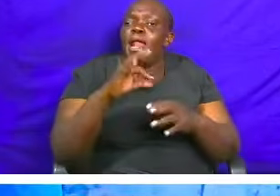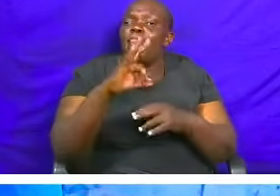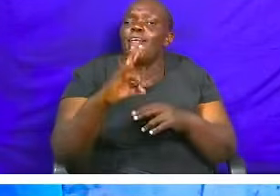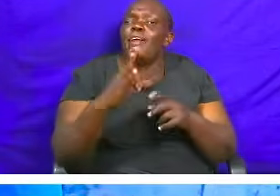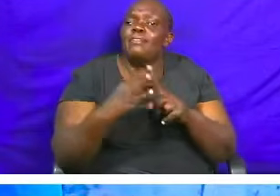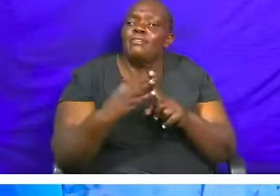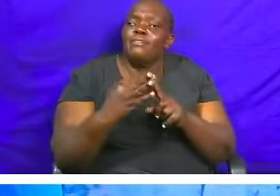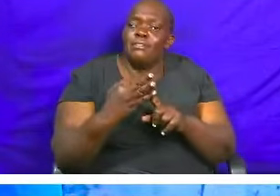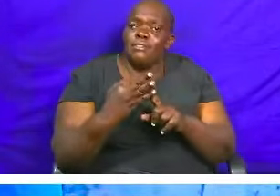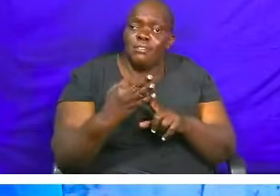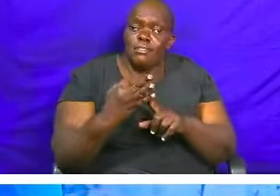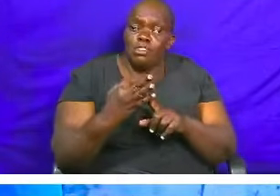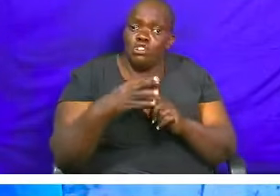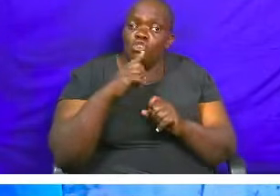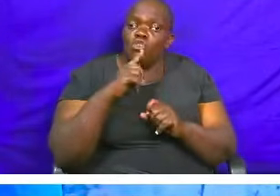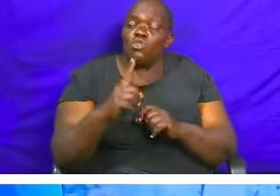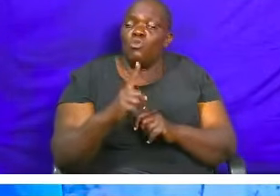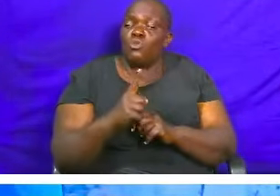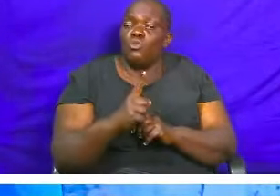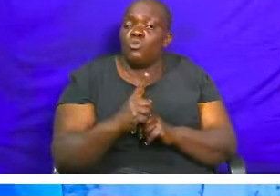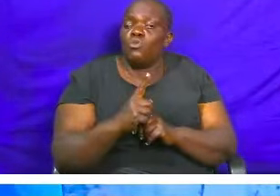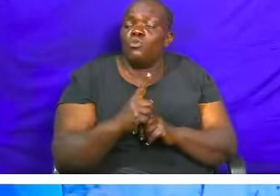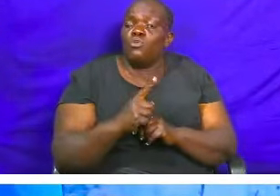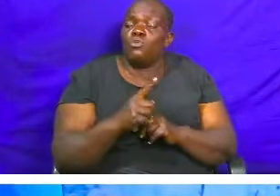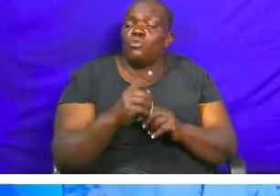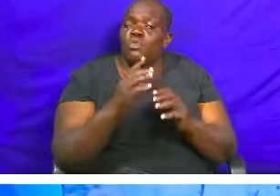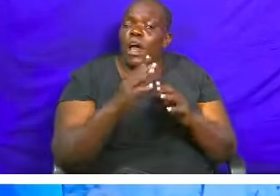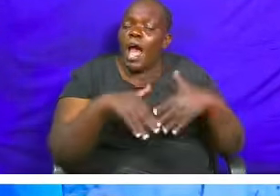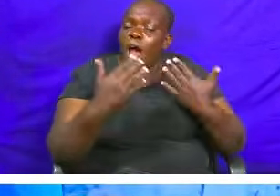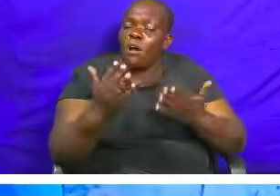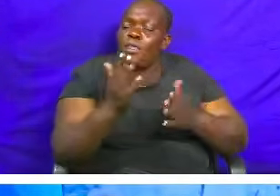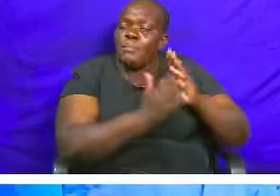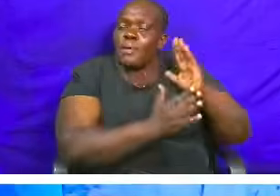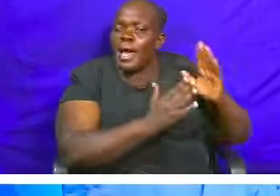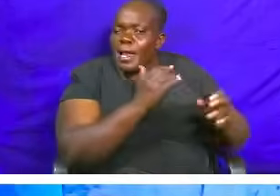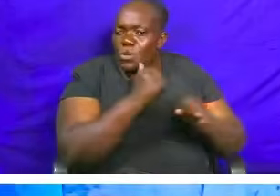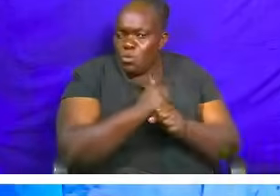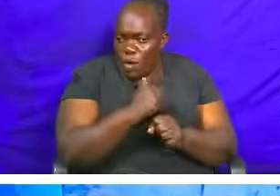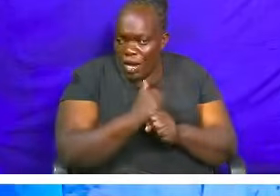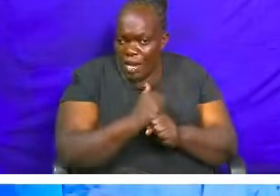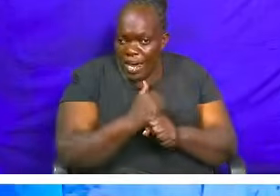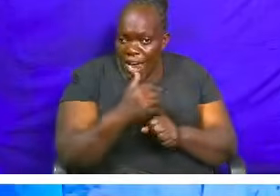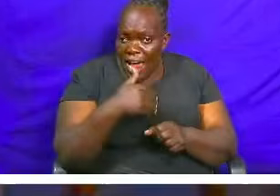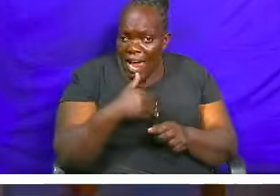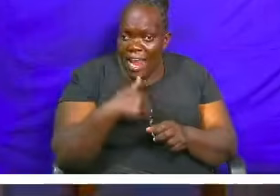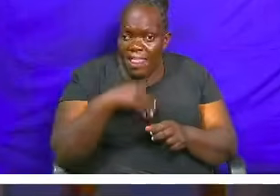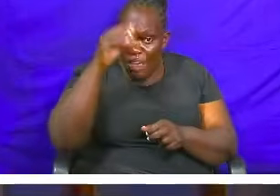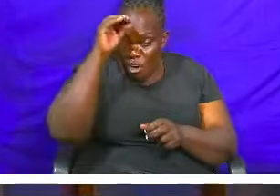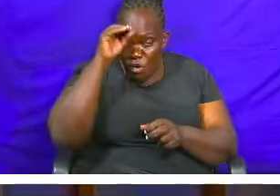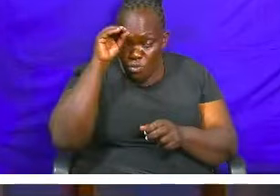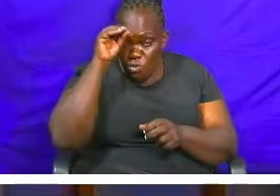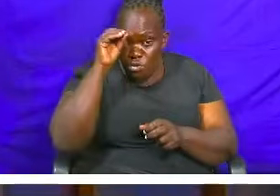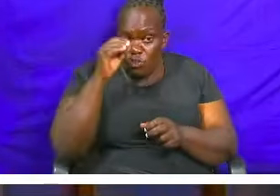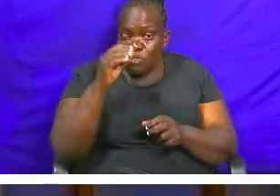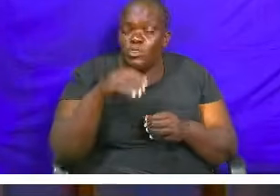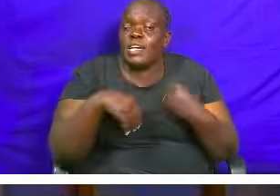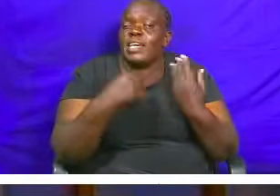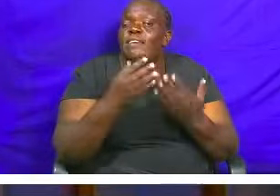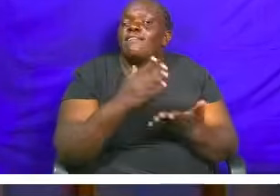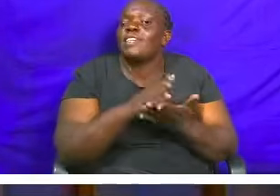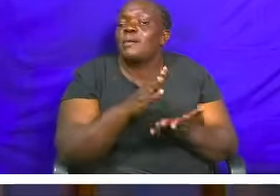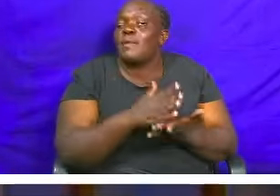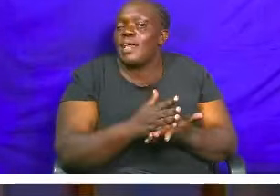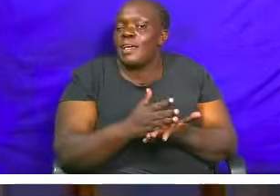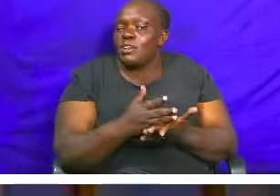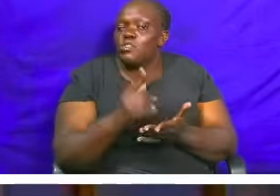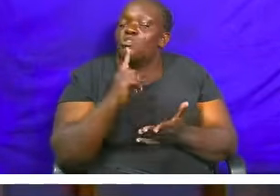Yes. So the way the arrangement works, they had the option of doing the entire supply chain, so